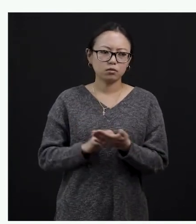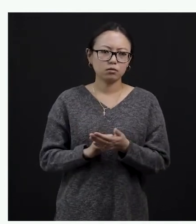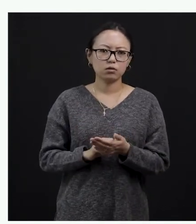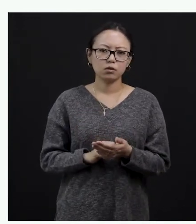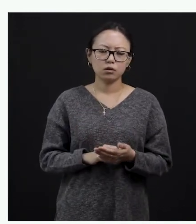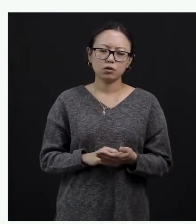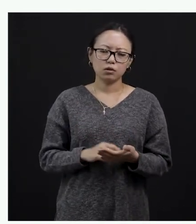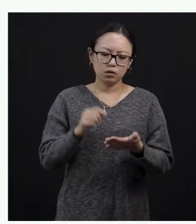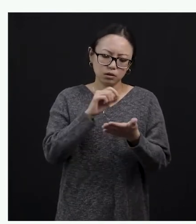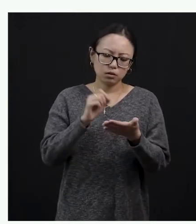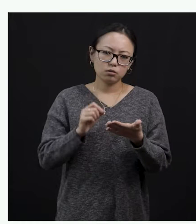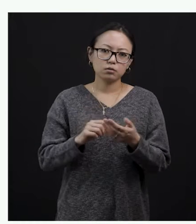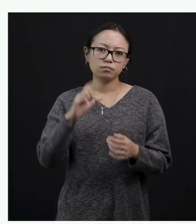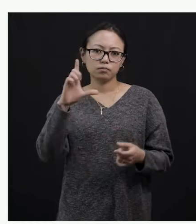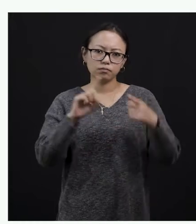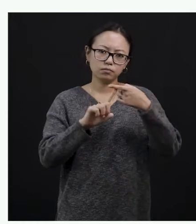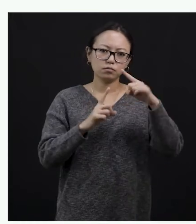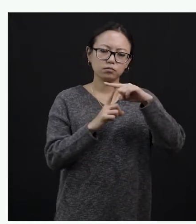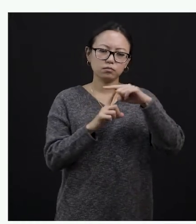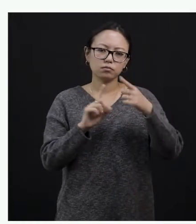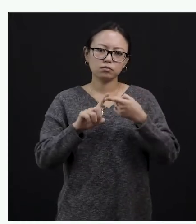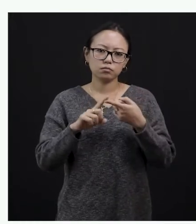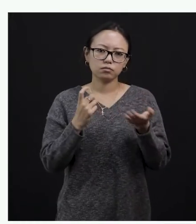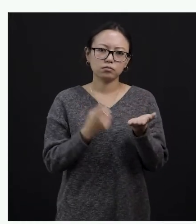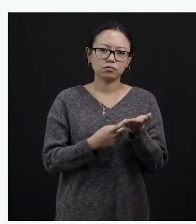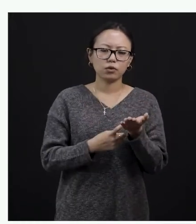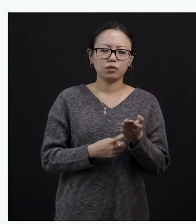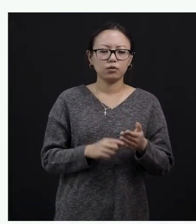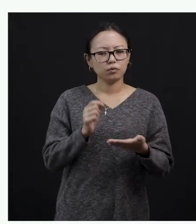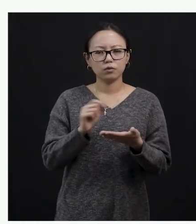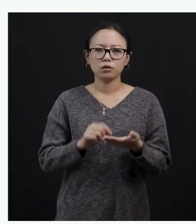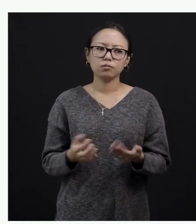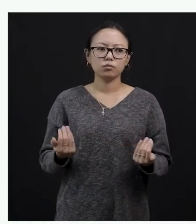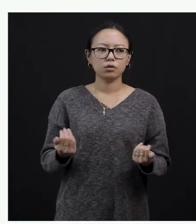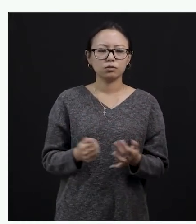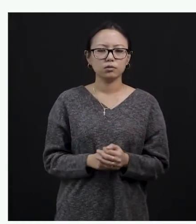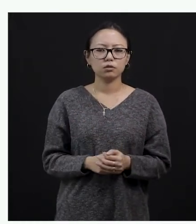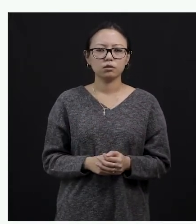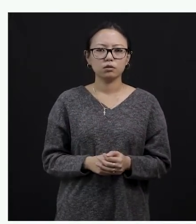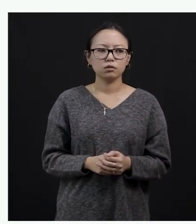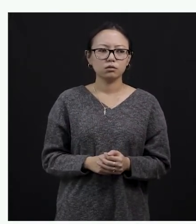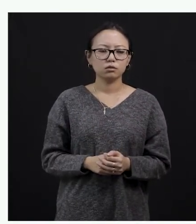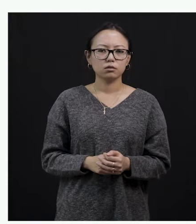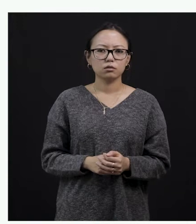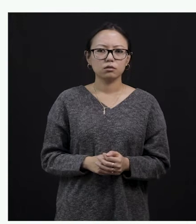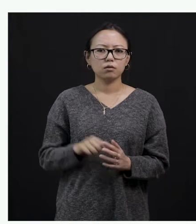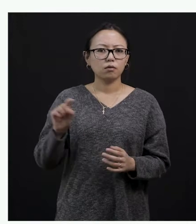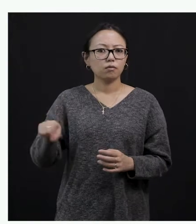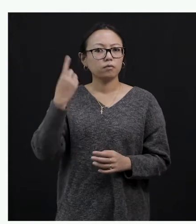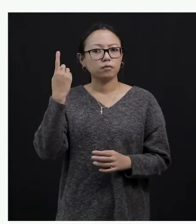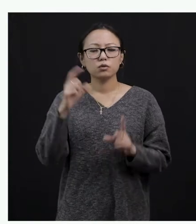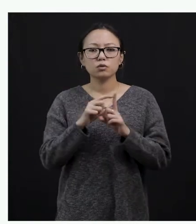other sources, and then she needs to follow these simple steps. Okay, so the first thing what she need to